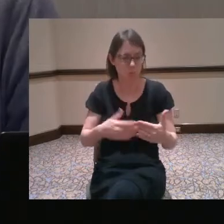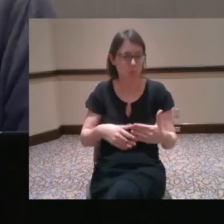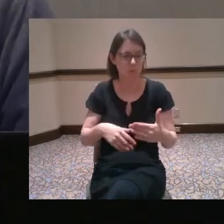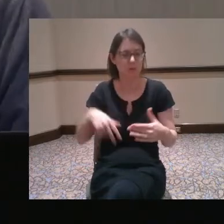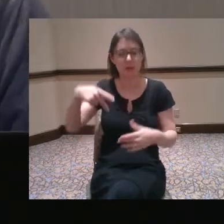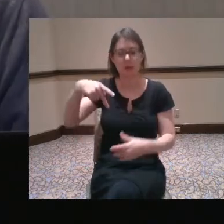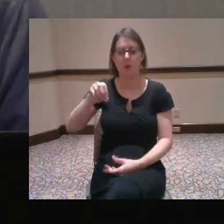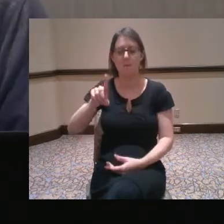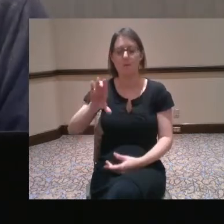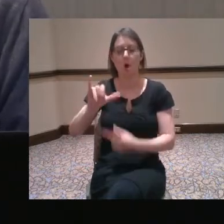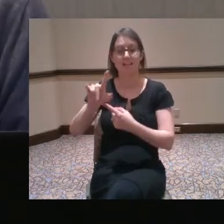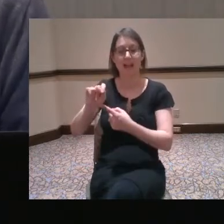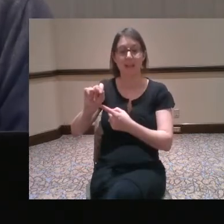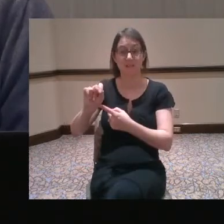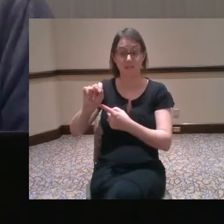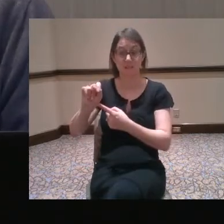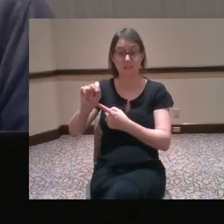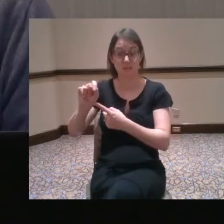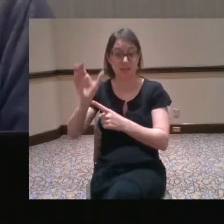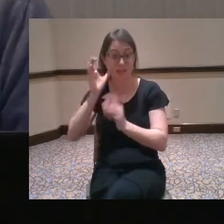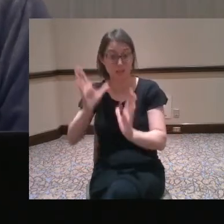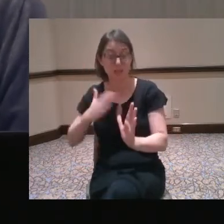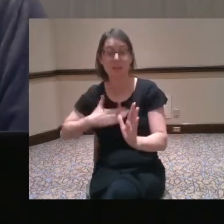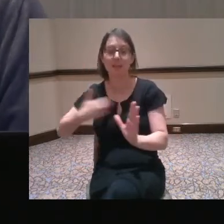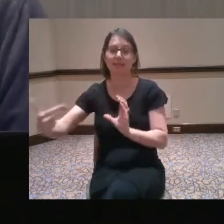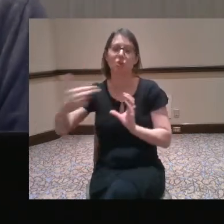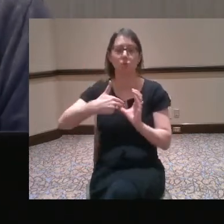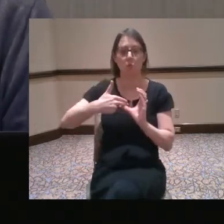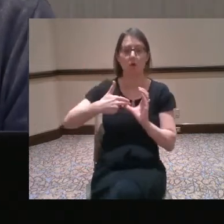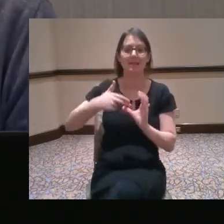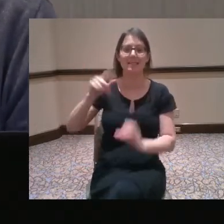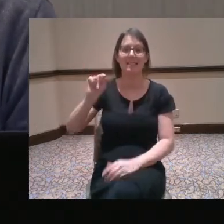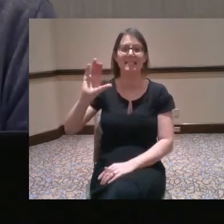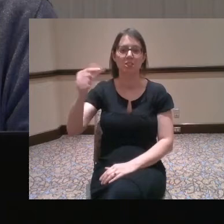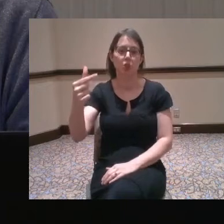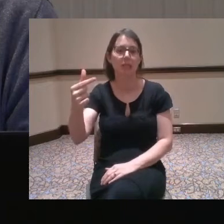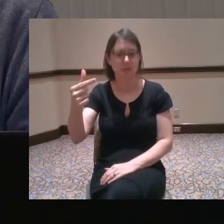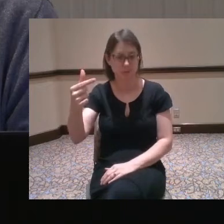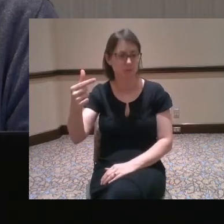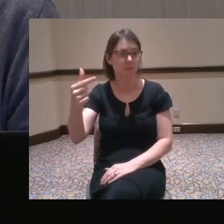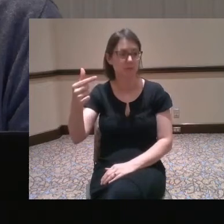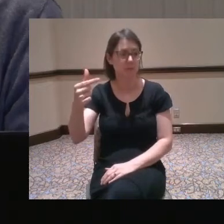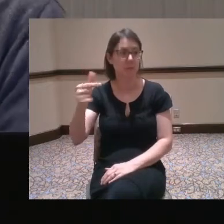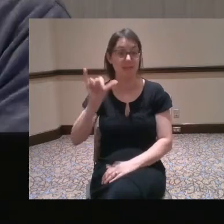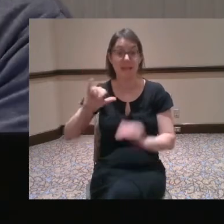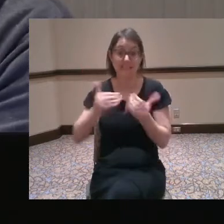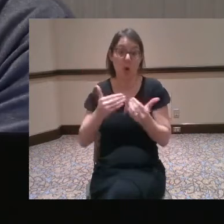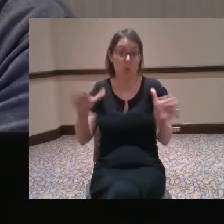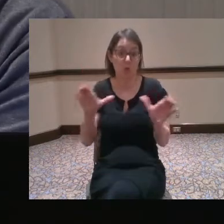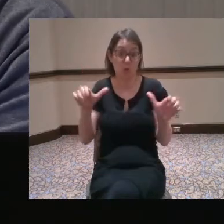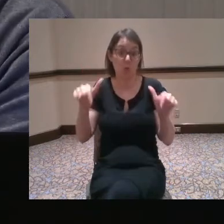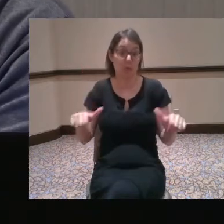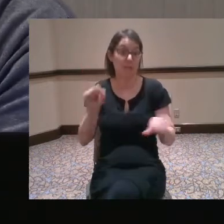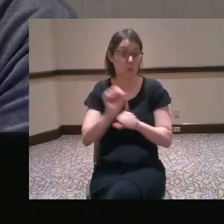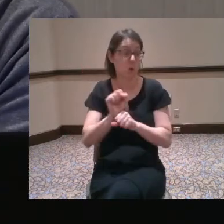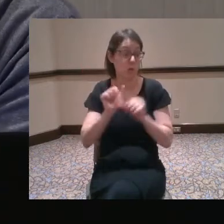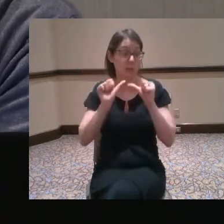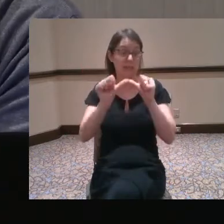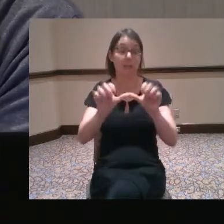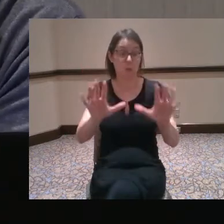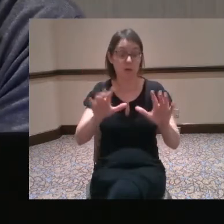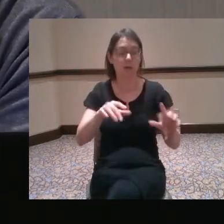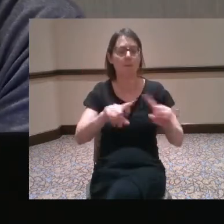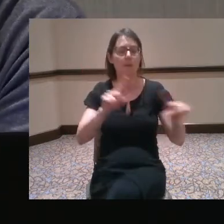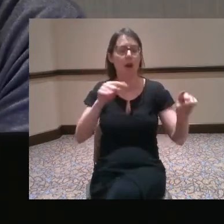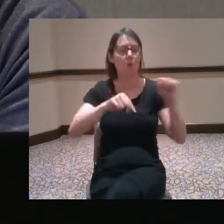podcast listeners to please join TCG, because that's how we do this work of arts journalism. I wondered specifically to bring it back to Pittsburgh,